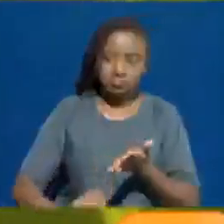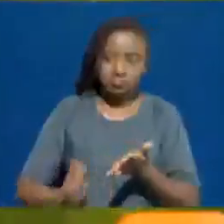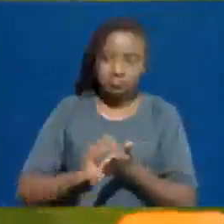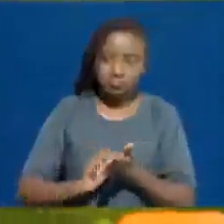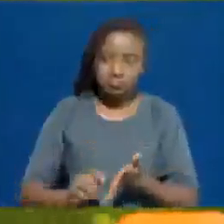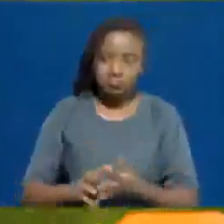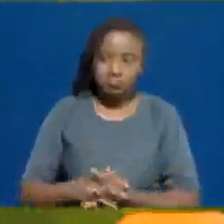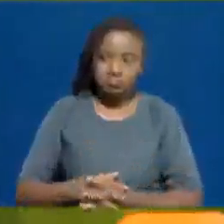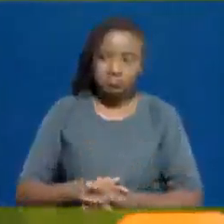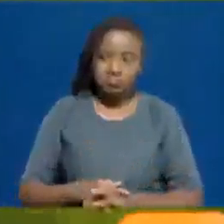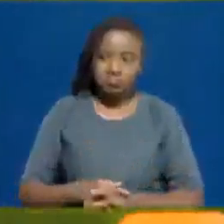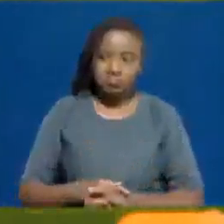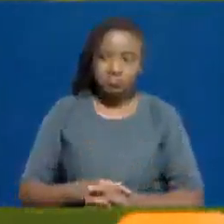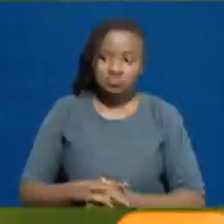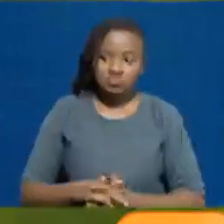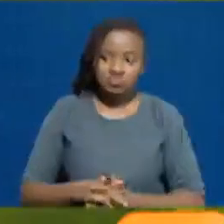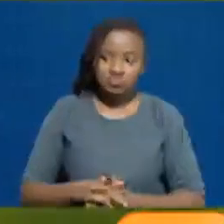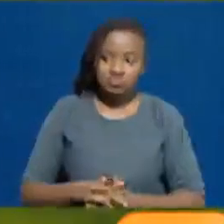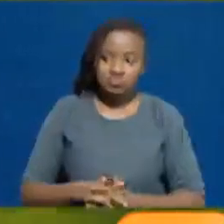this site in